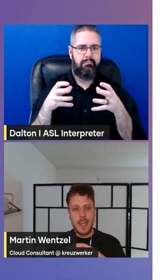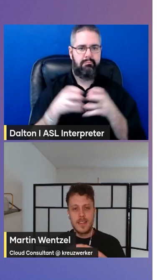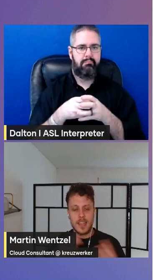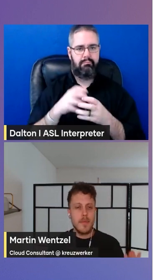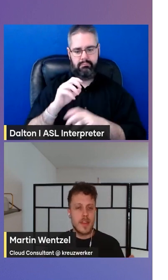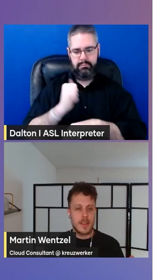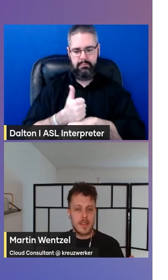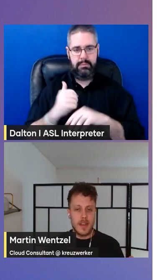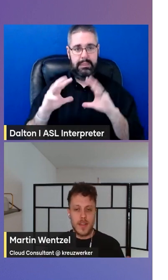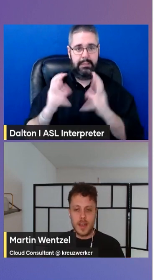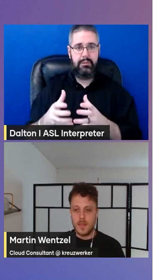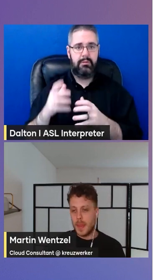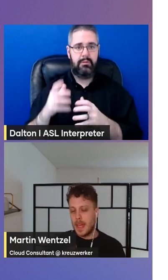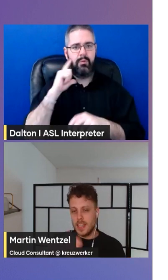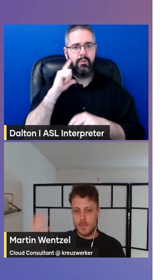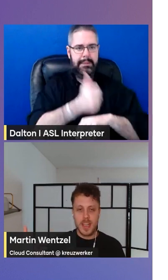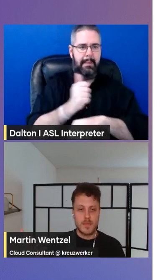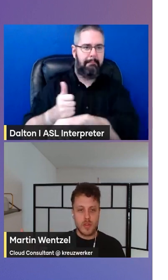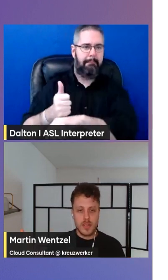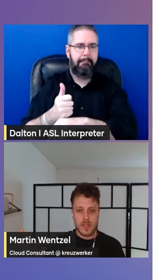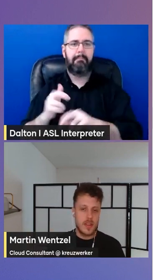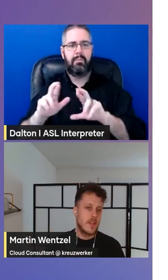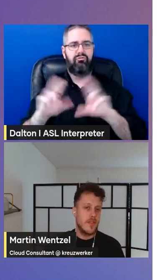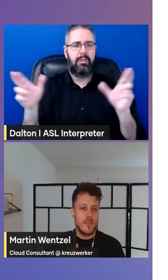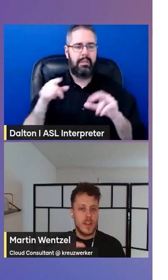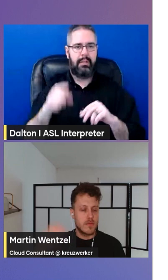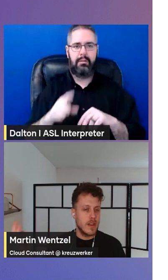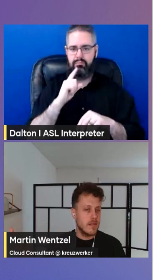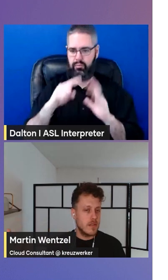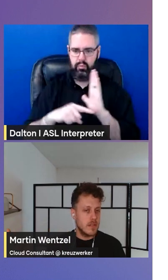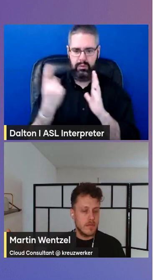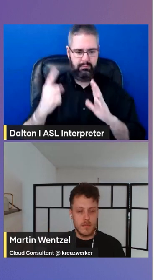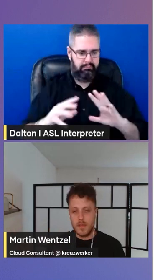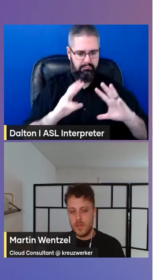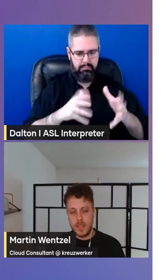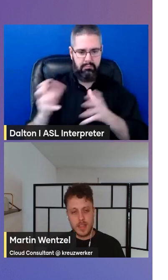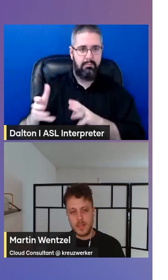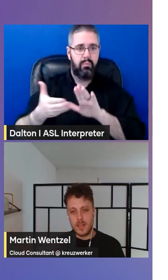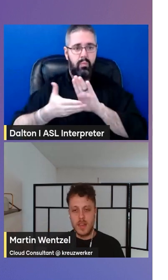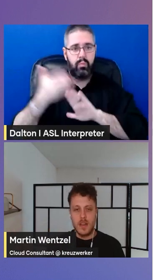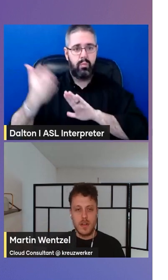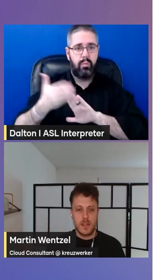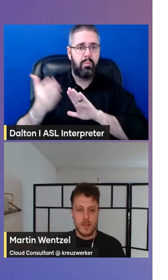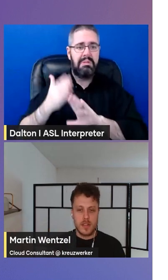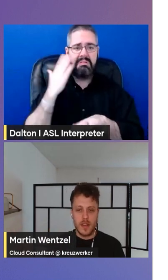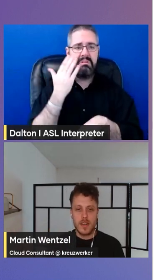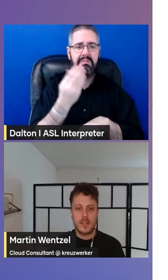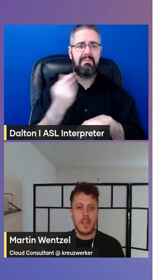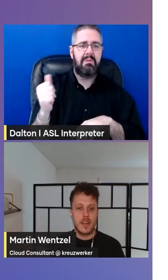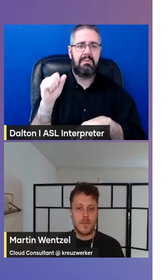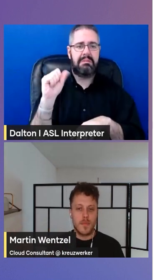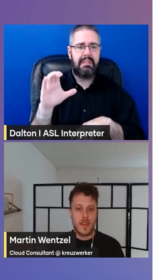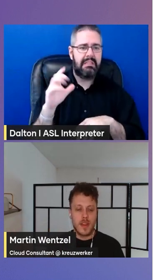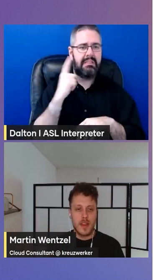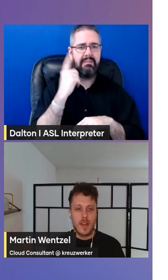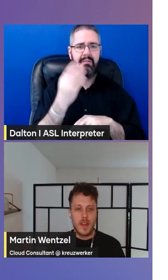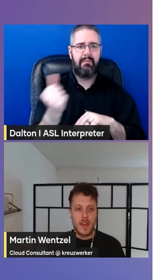just set up things, and they are spun up once, they're running for a few seconds, for a few minutes, and then it's